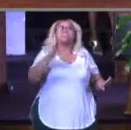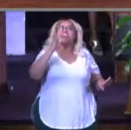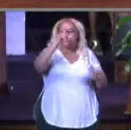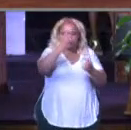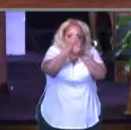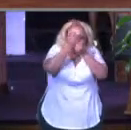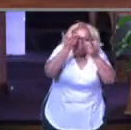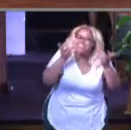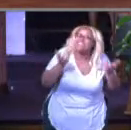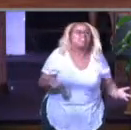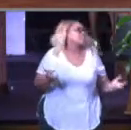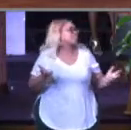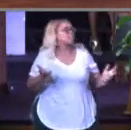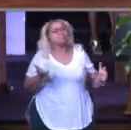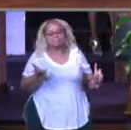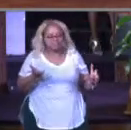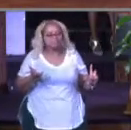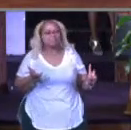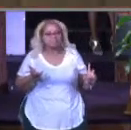you're everything.